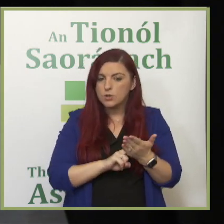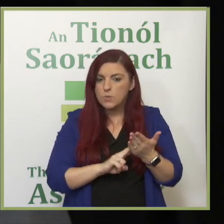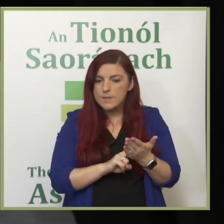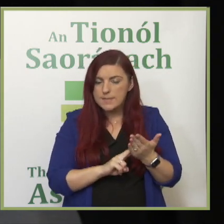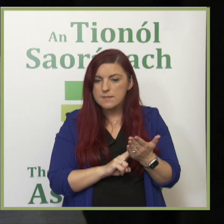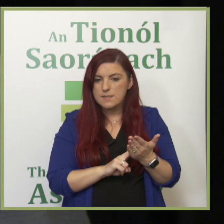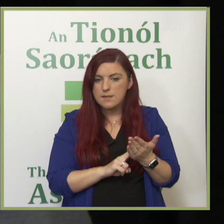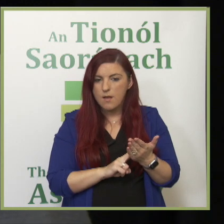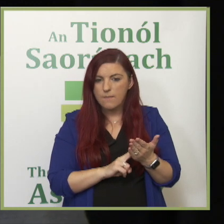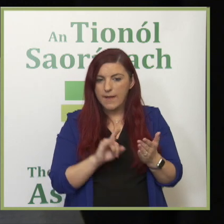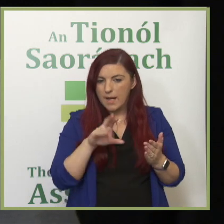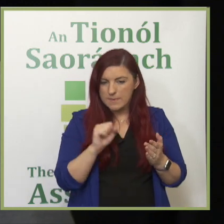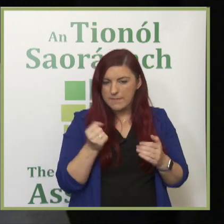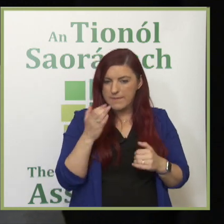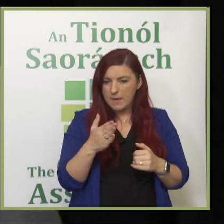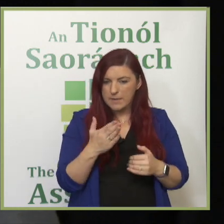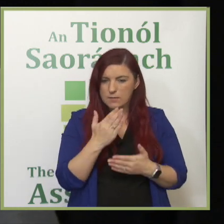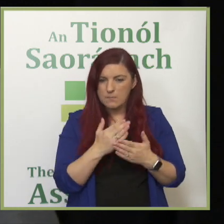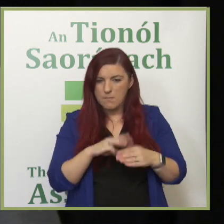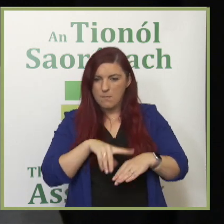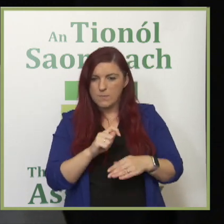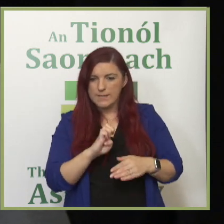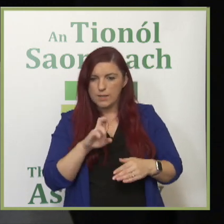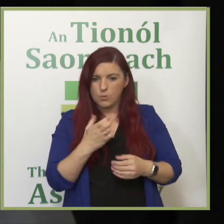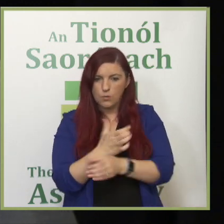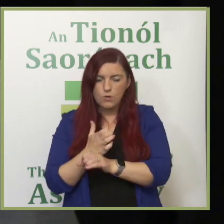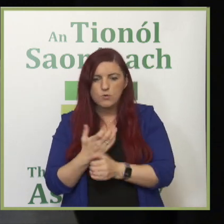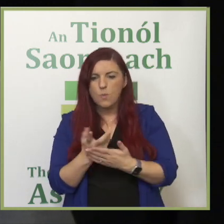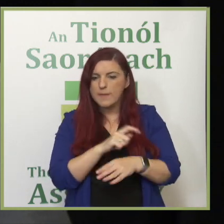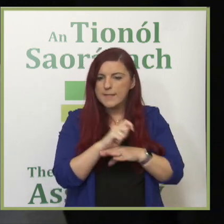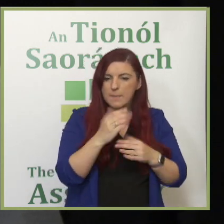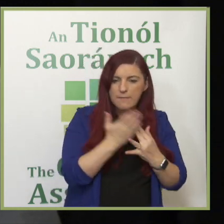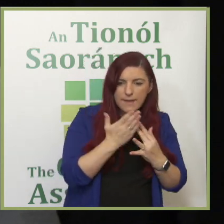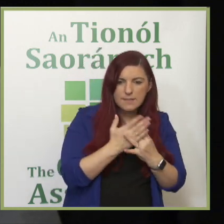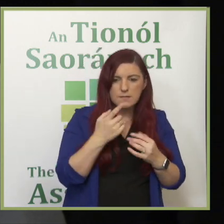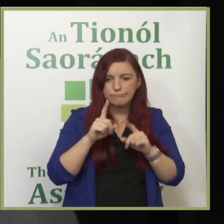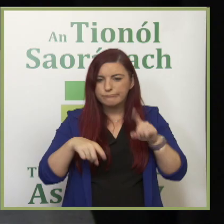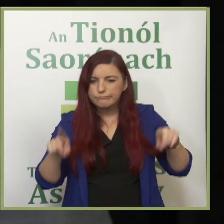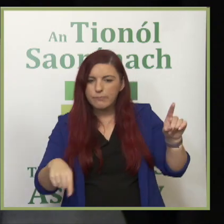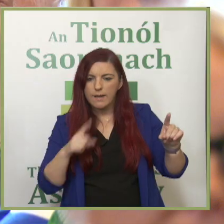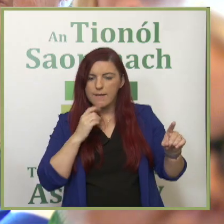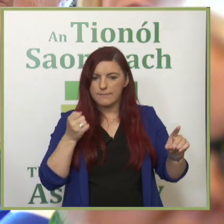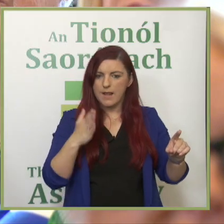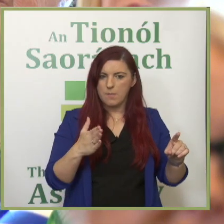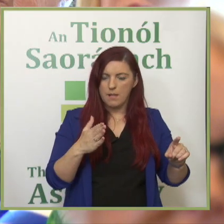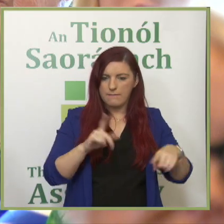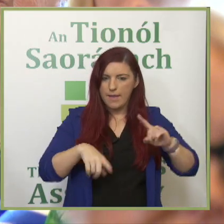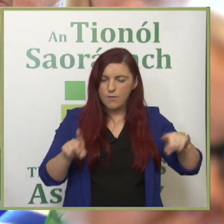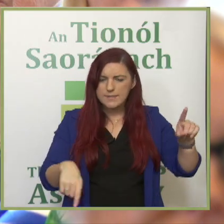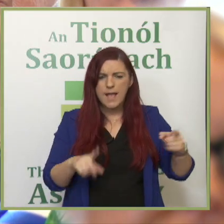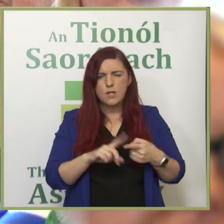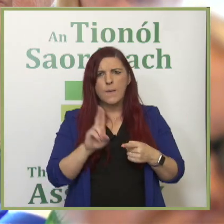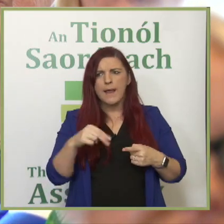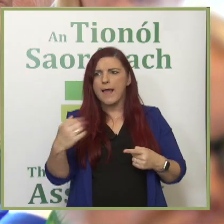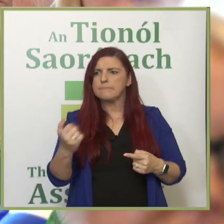member states, though the type of access and products available differs considerably between them. And we can get a flavour for